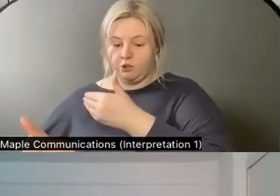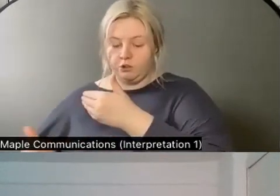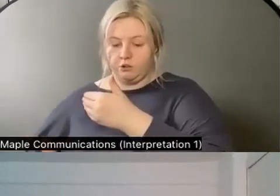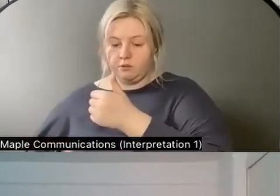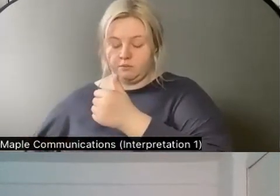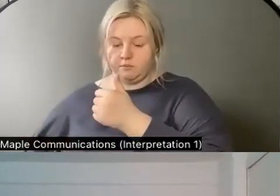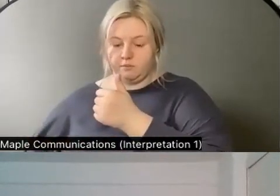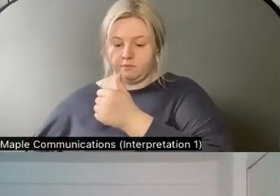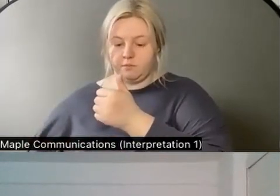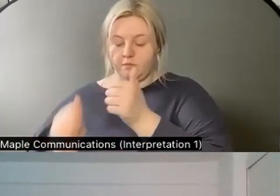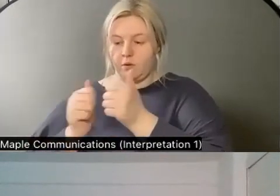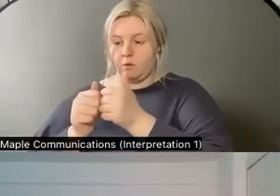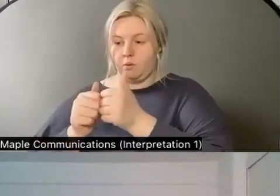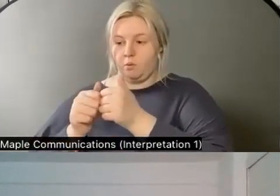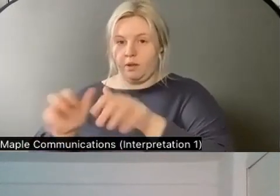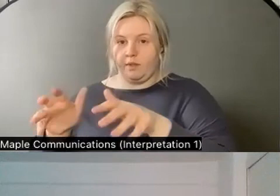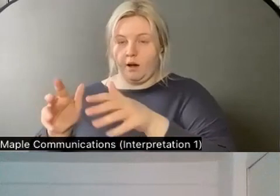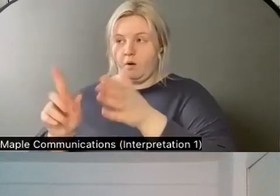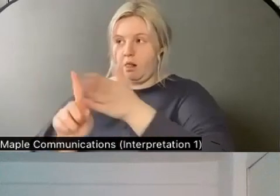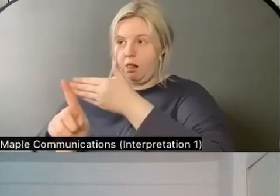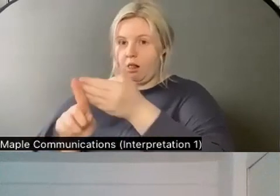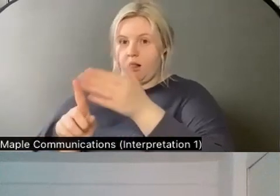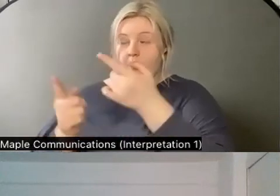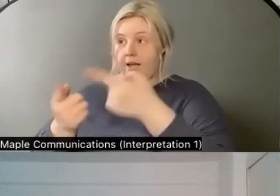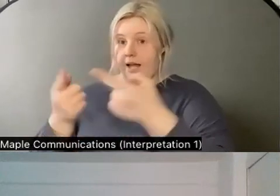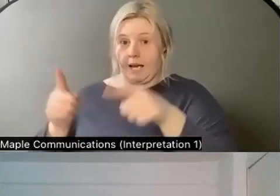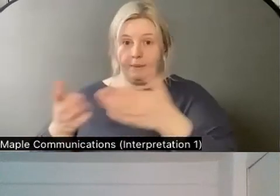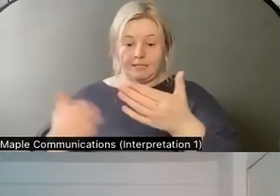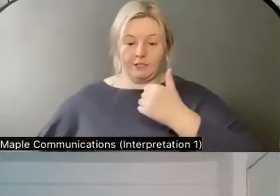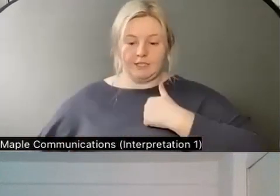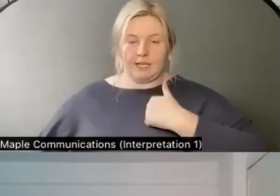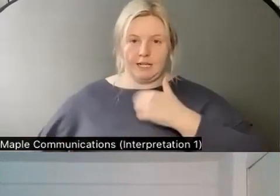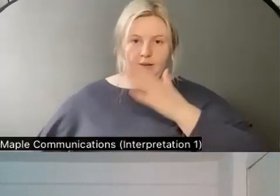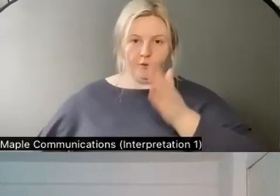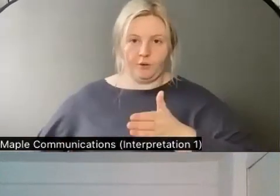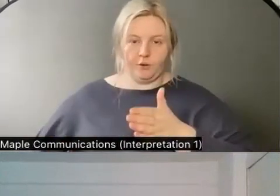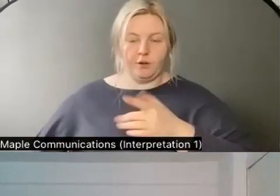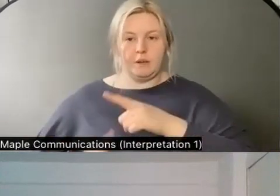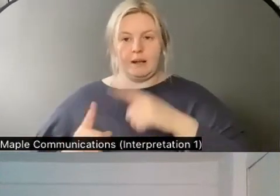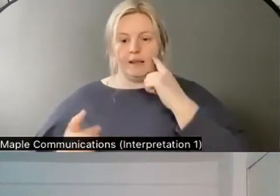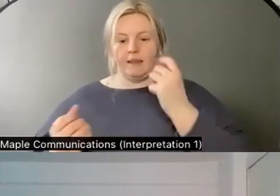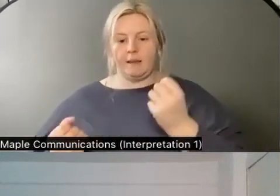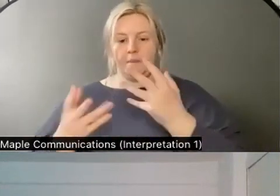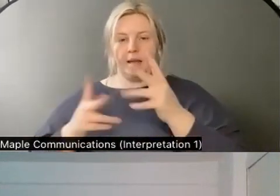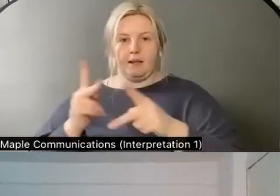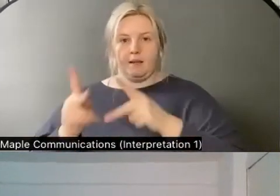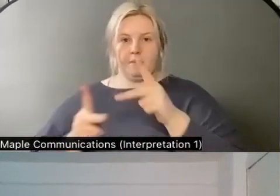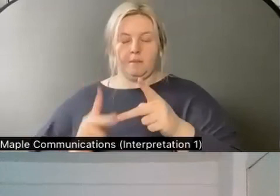without structural coercion. That was never going to happen in Canada. I think it took a lot of people too long